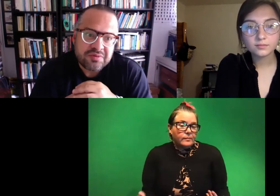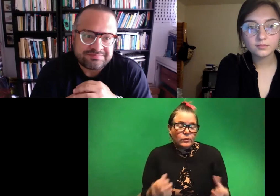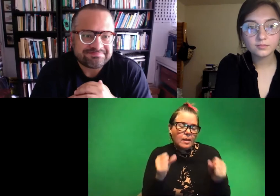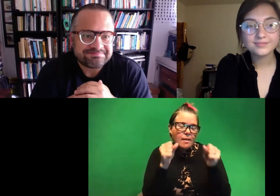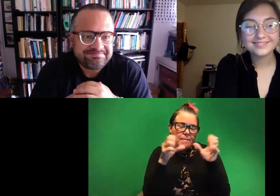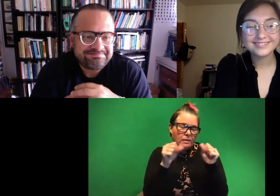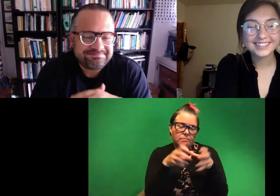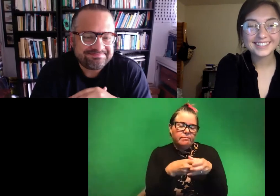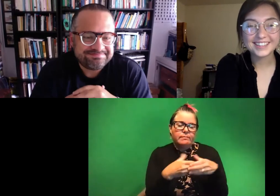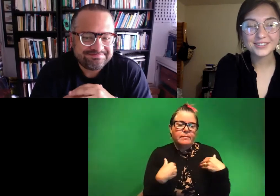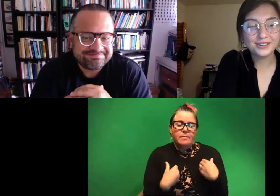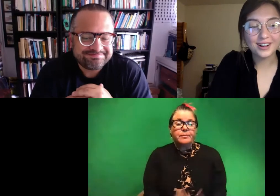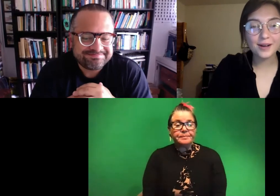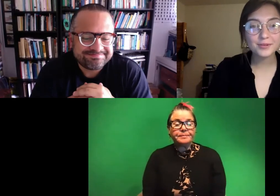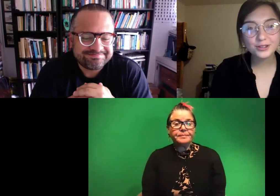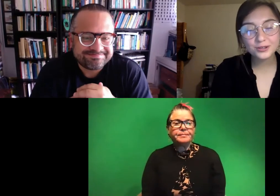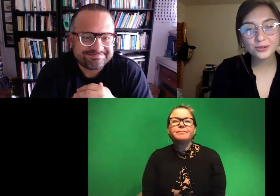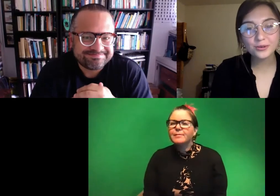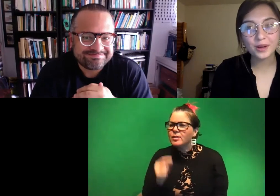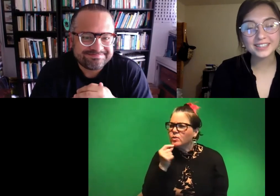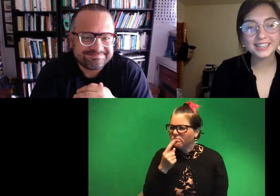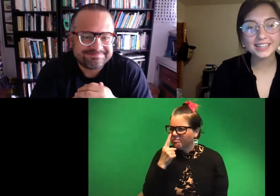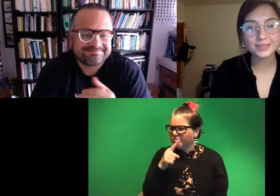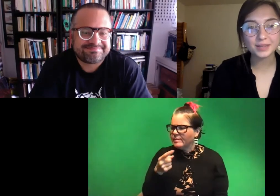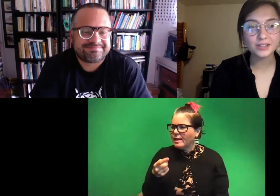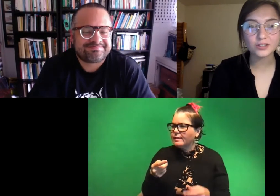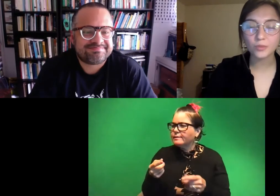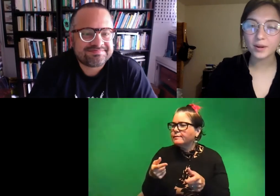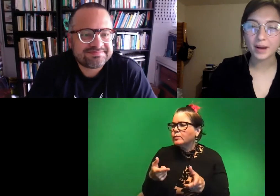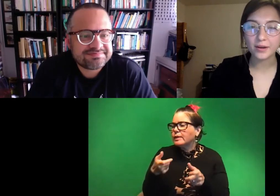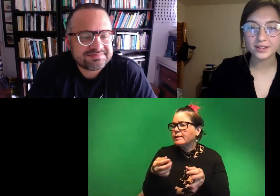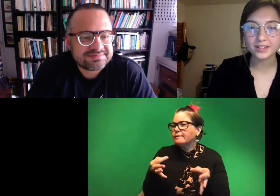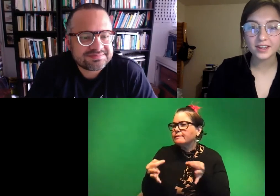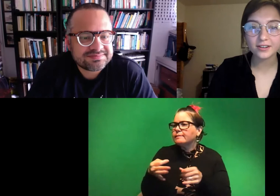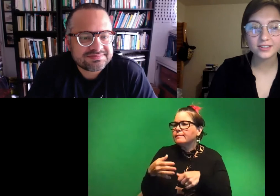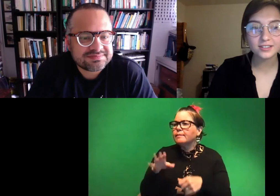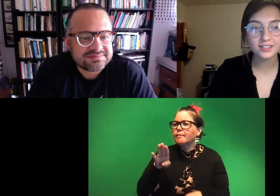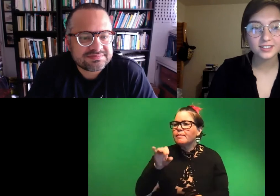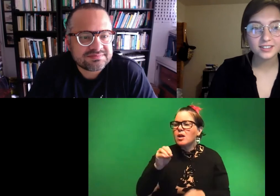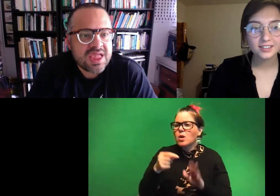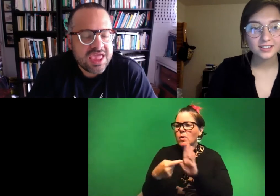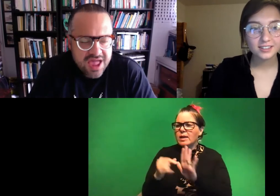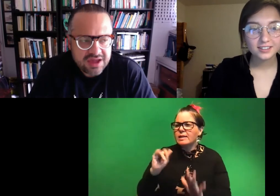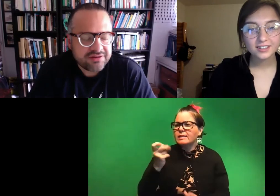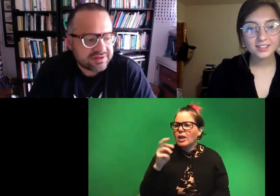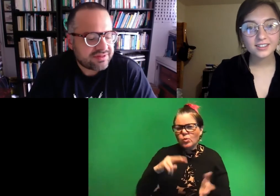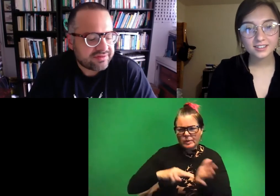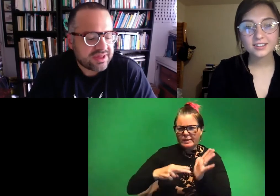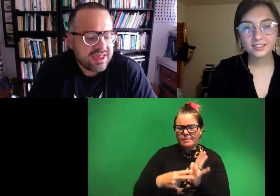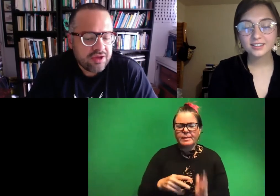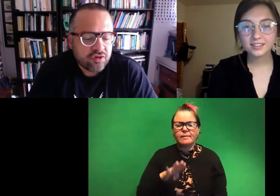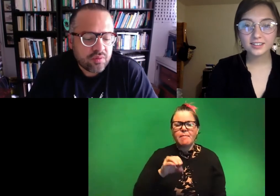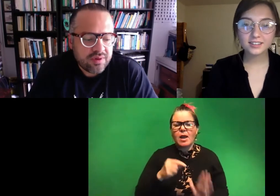group. It's cool. Could you quickly explain just what a bioindicator is? Yeah,